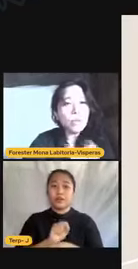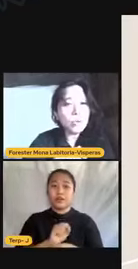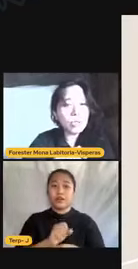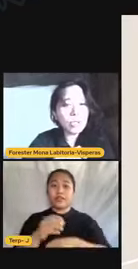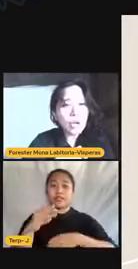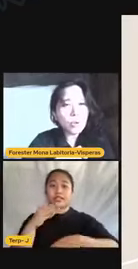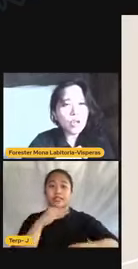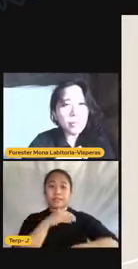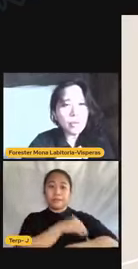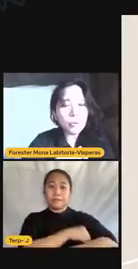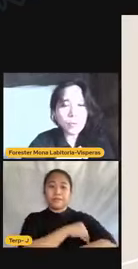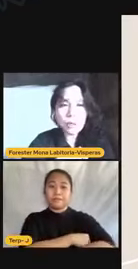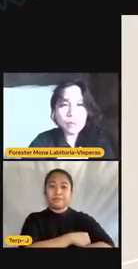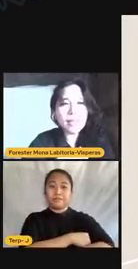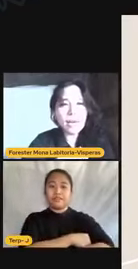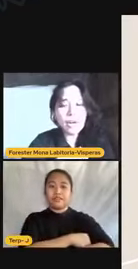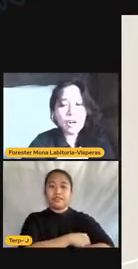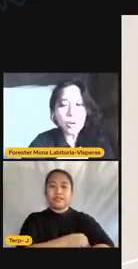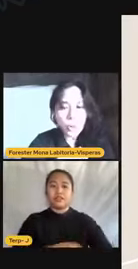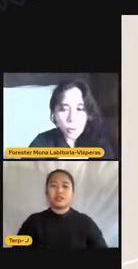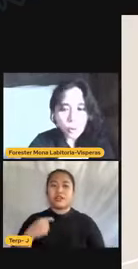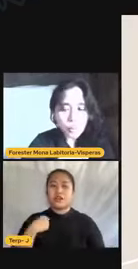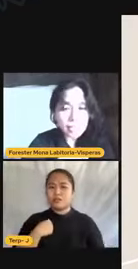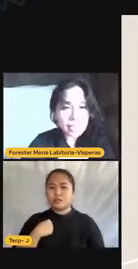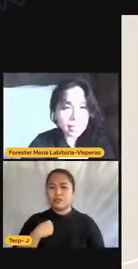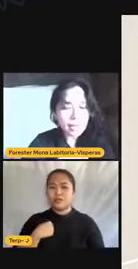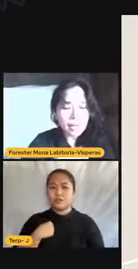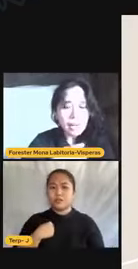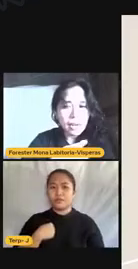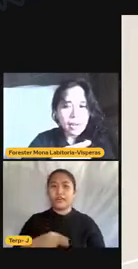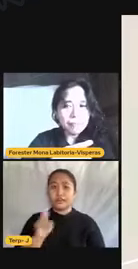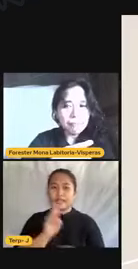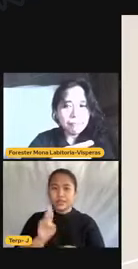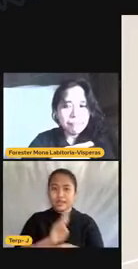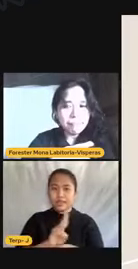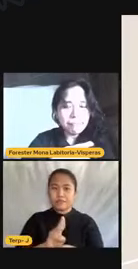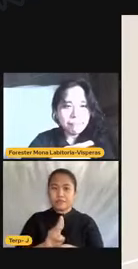is I used ano yung natutunan ko sa corporate